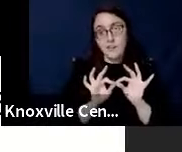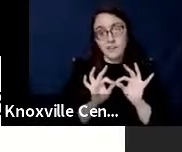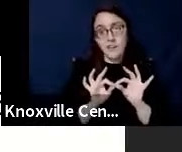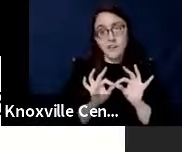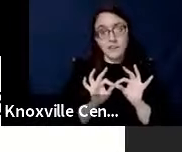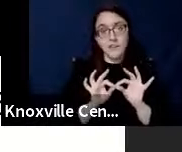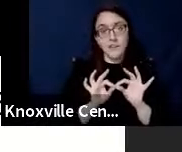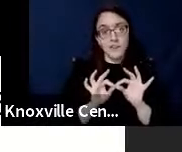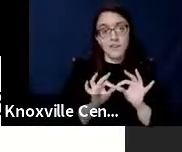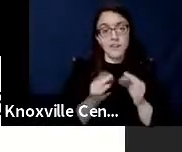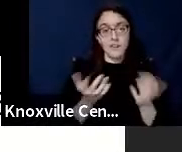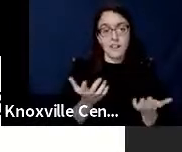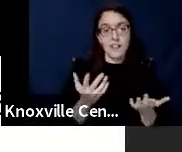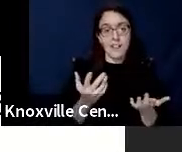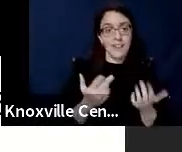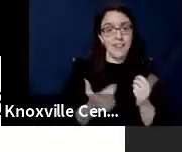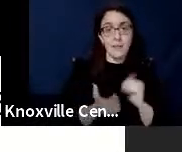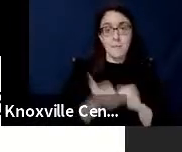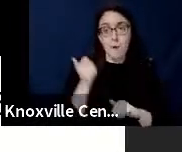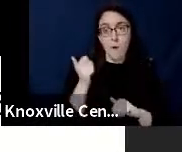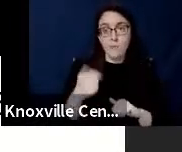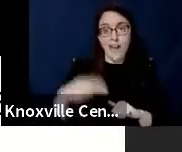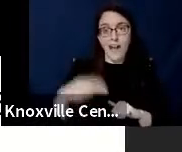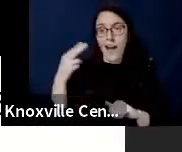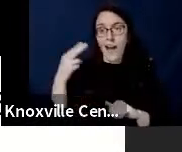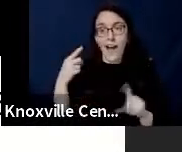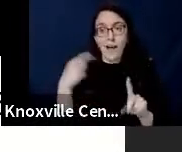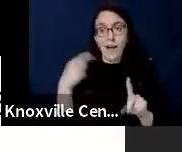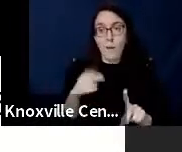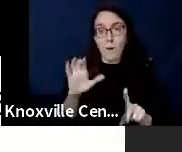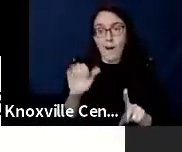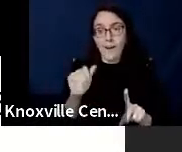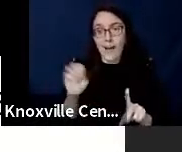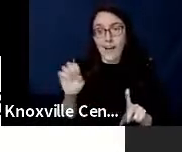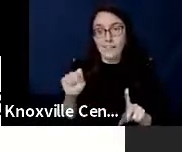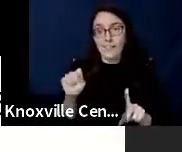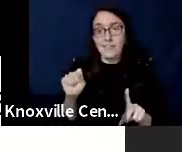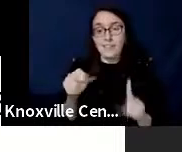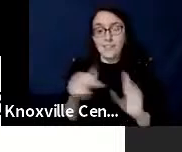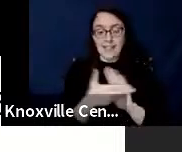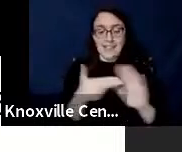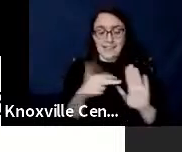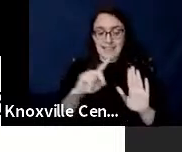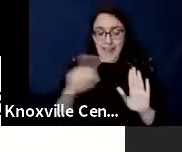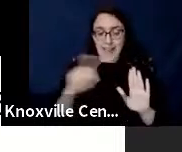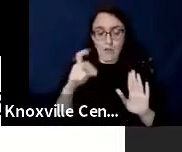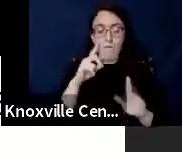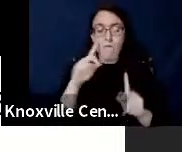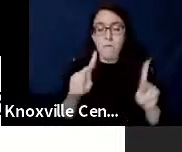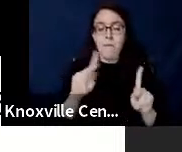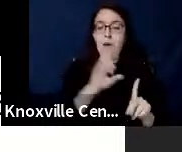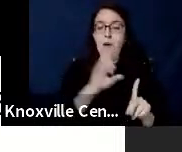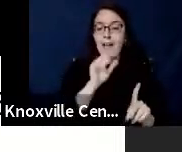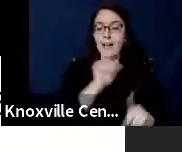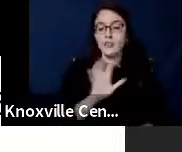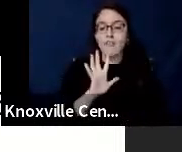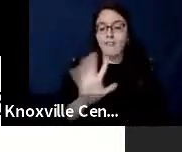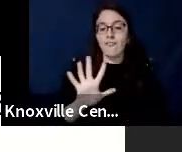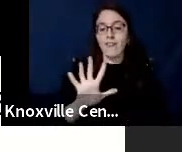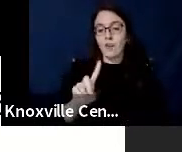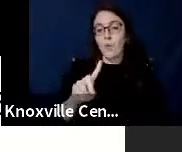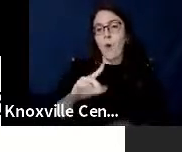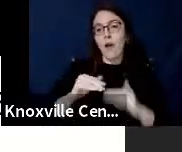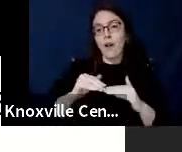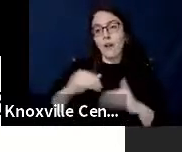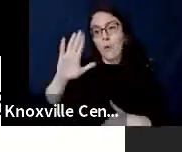far the highest point of cases are being diagnosed in those who are 51 and older. This is important for two